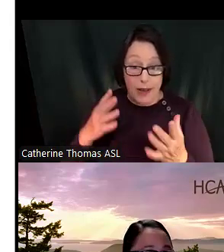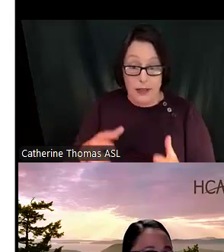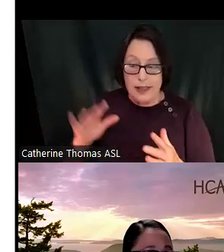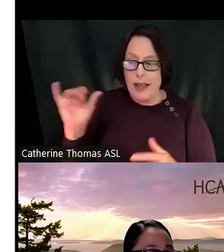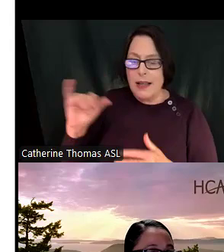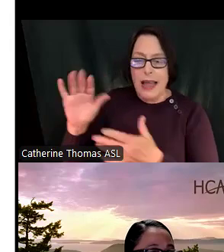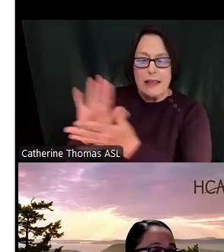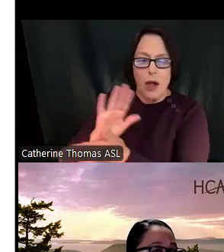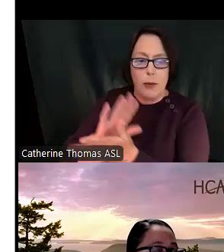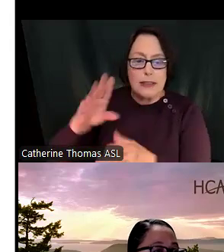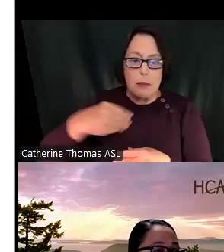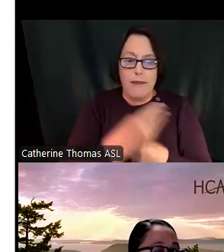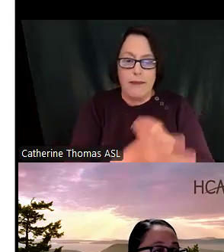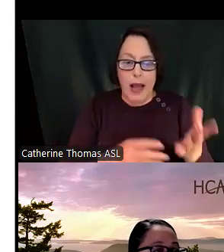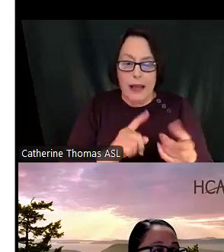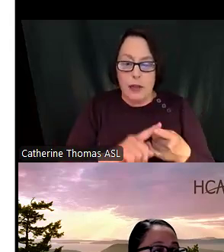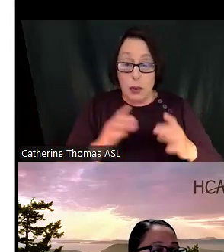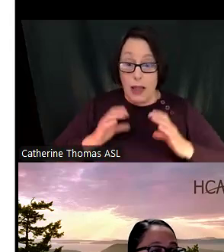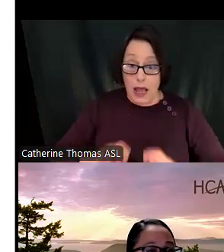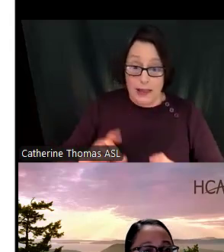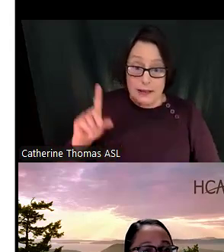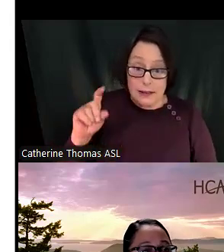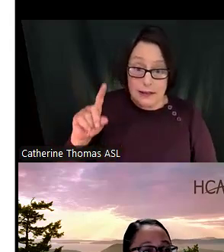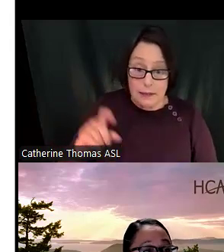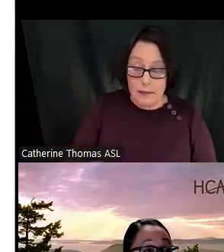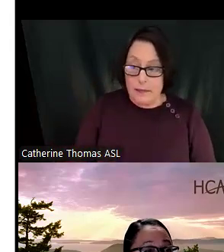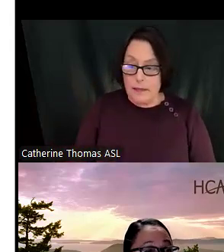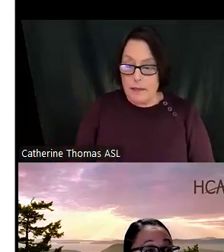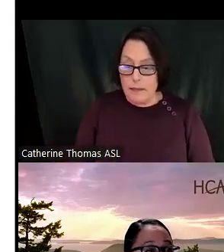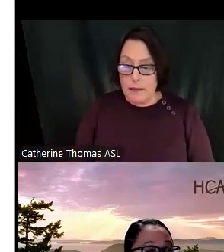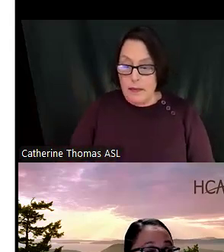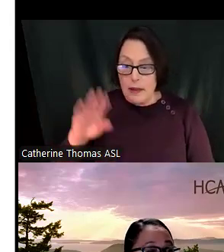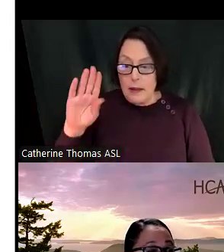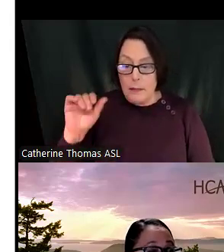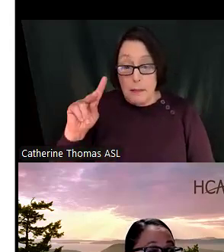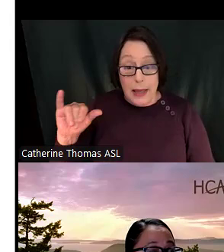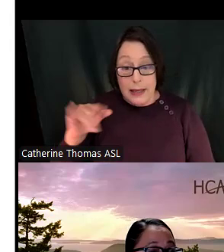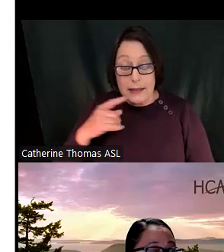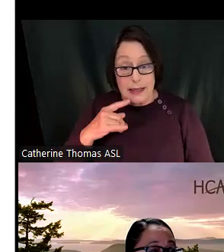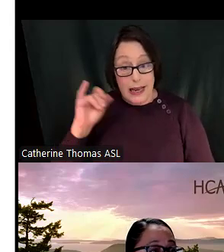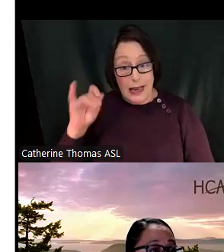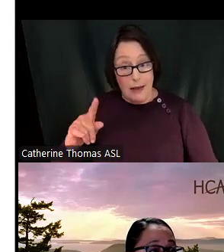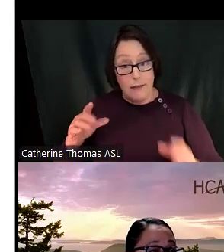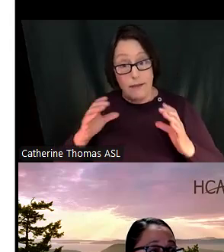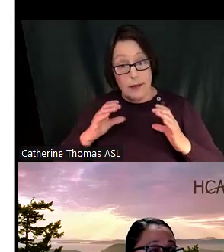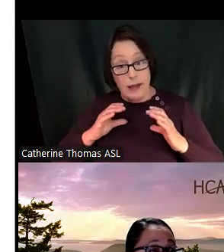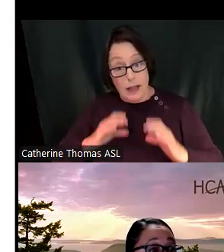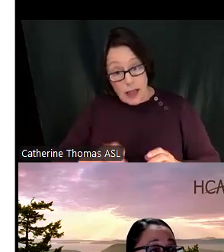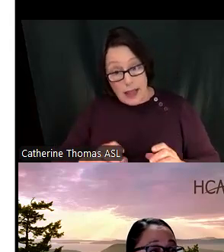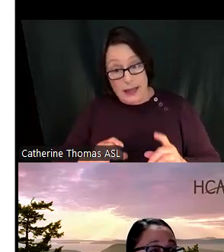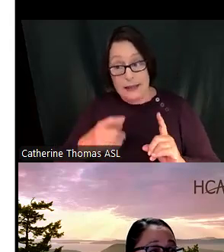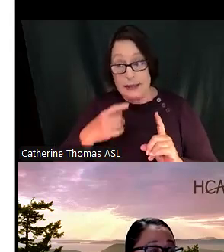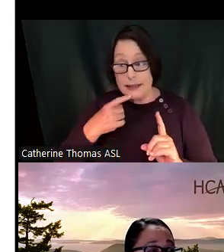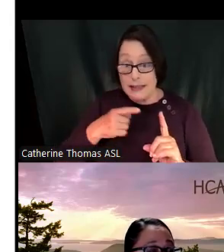to clients. Uh, so I would note that if a client indicates a language other